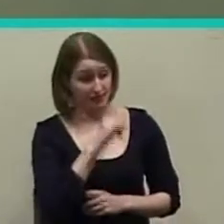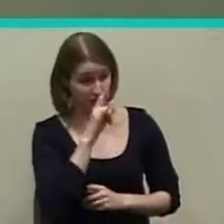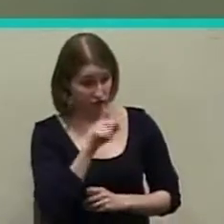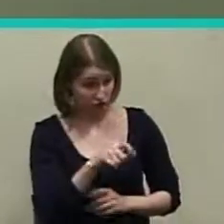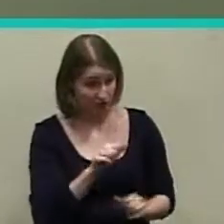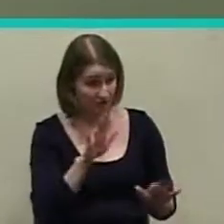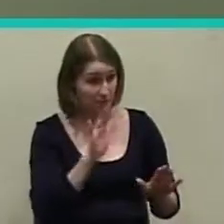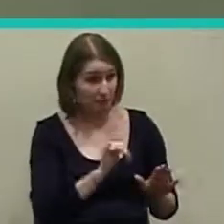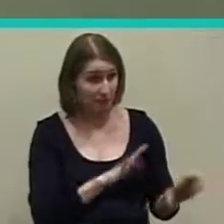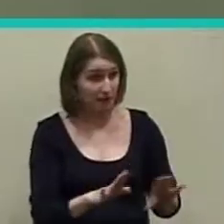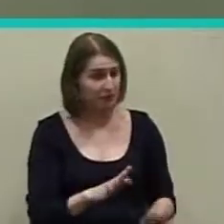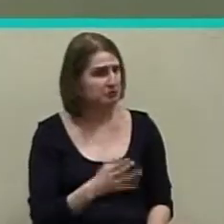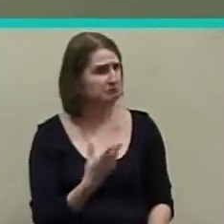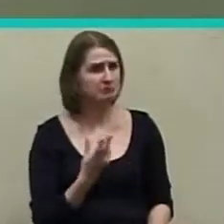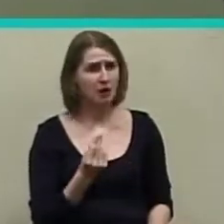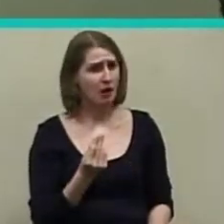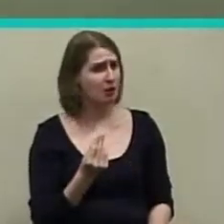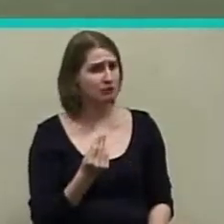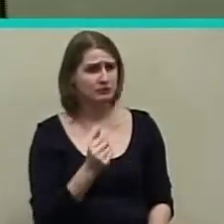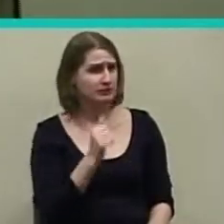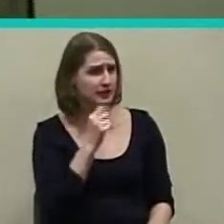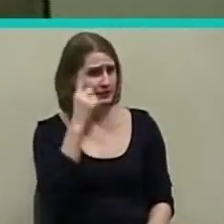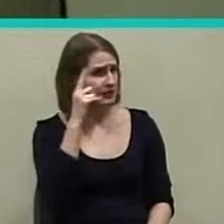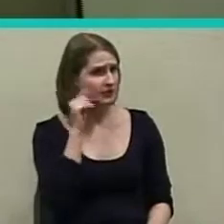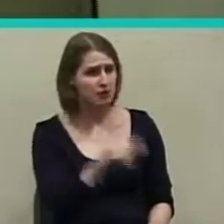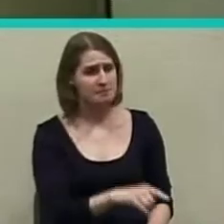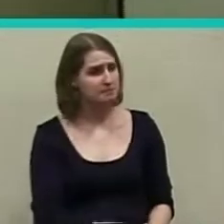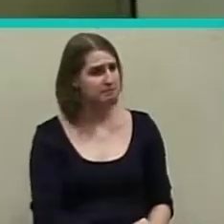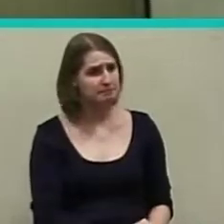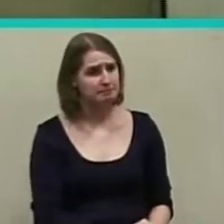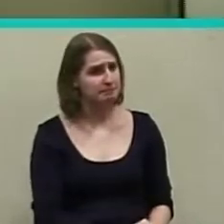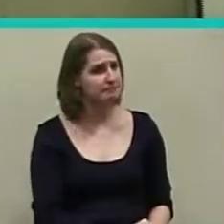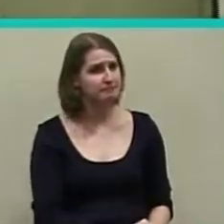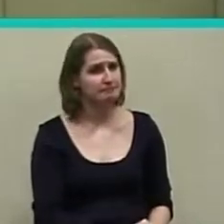up? No. He would be nuts to give it up.